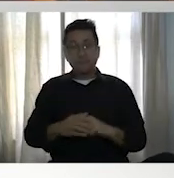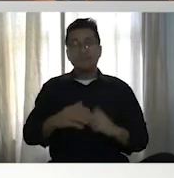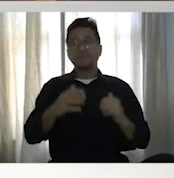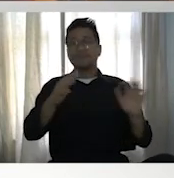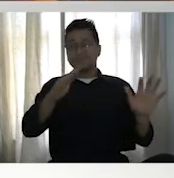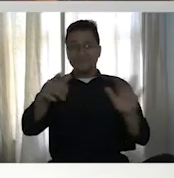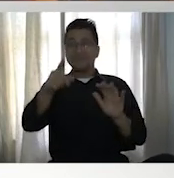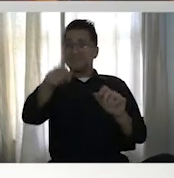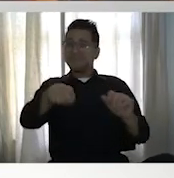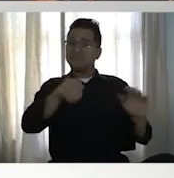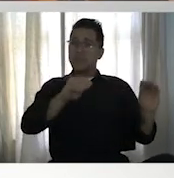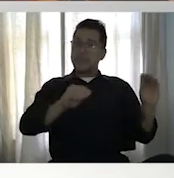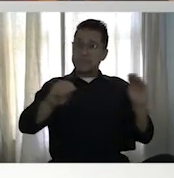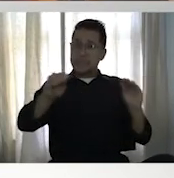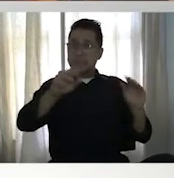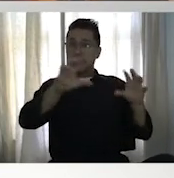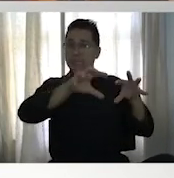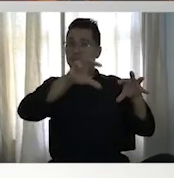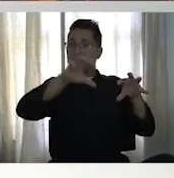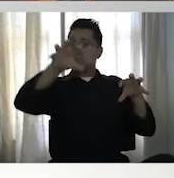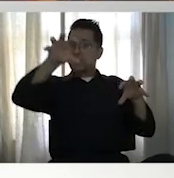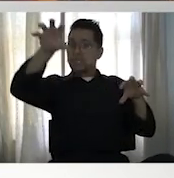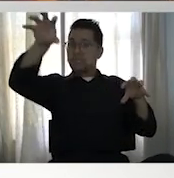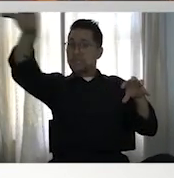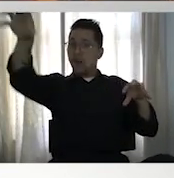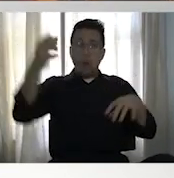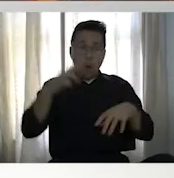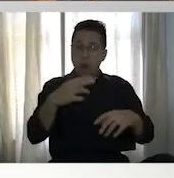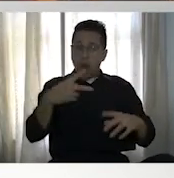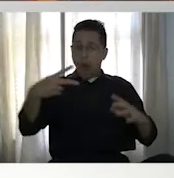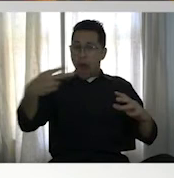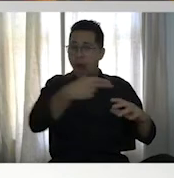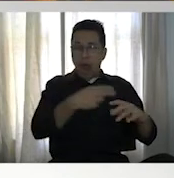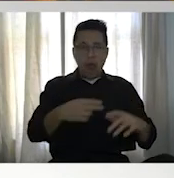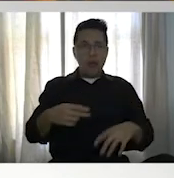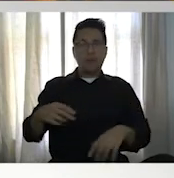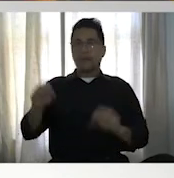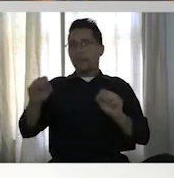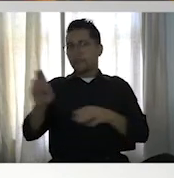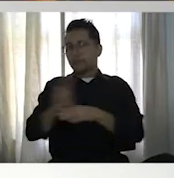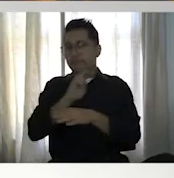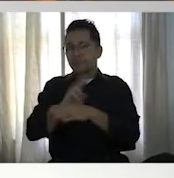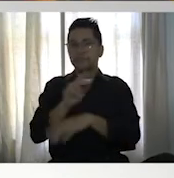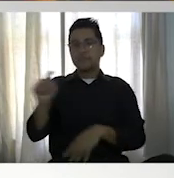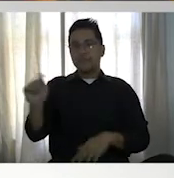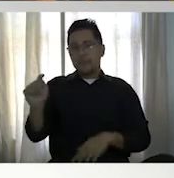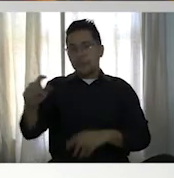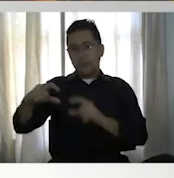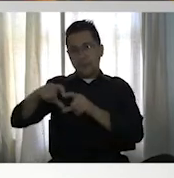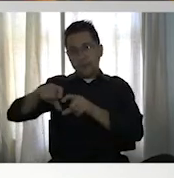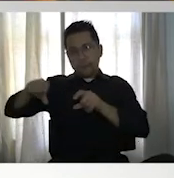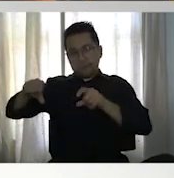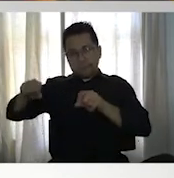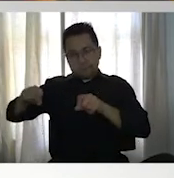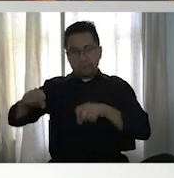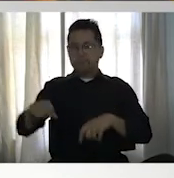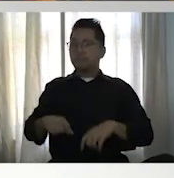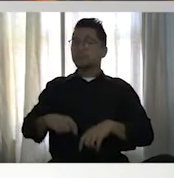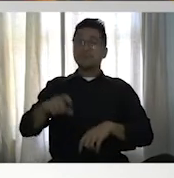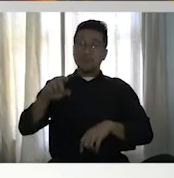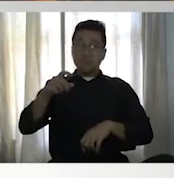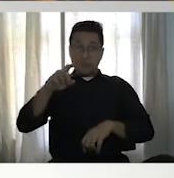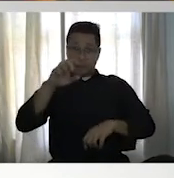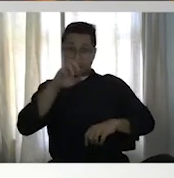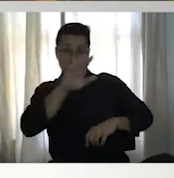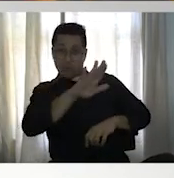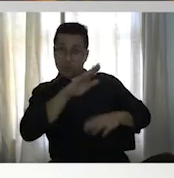you can move it, or you can even cut this. I mean, you can use a toilet paper roll if you wanted to, just because can your